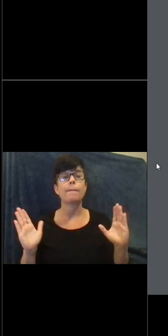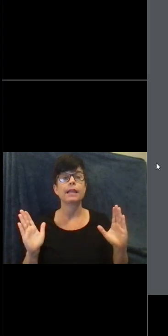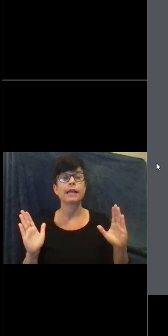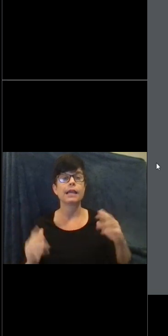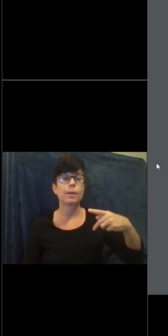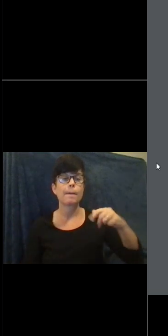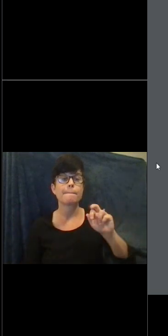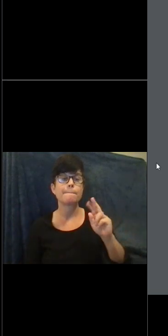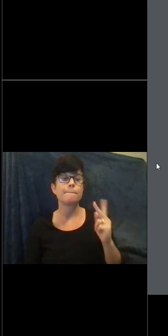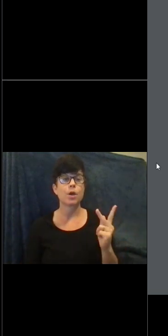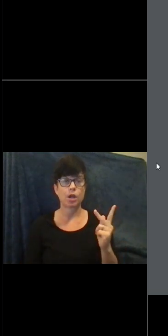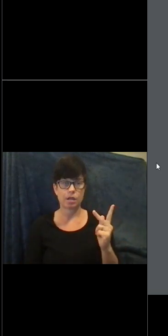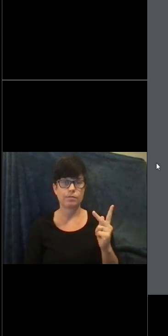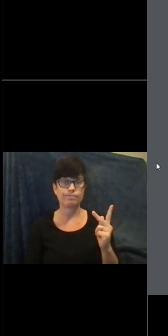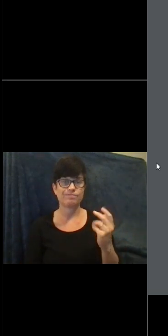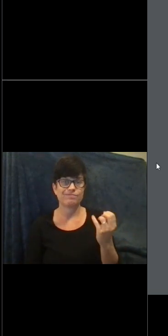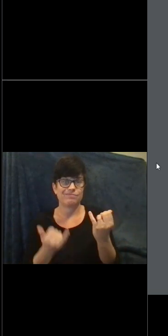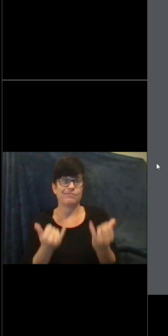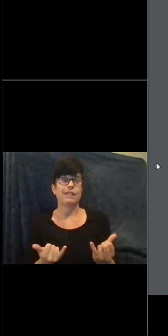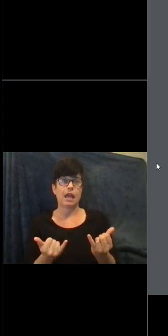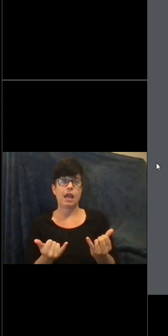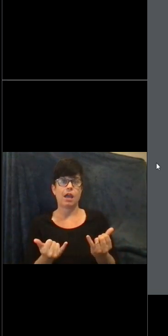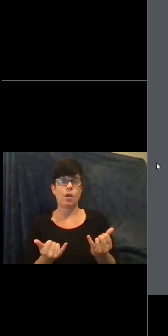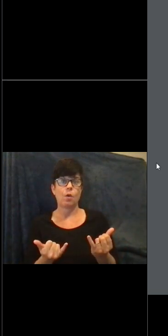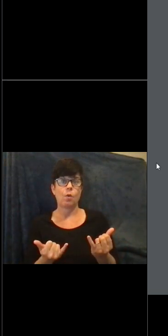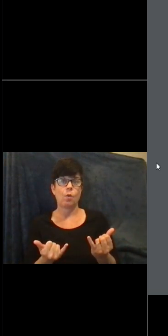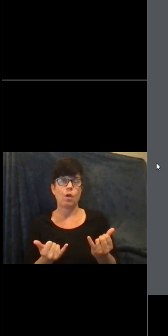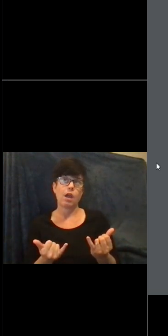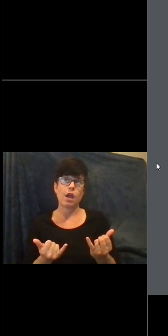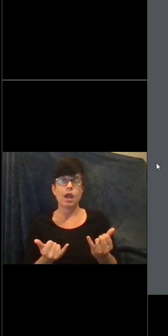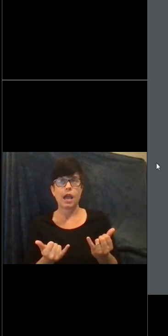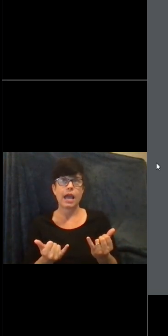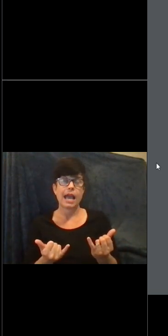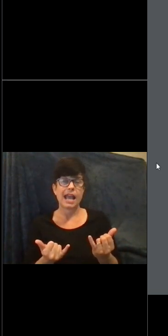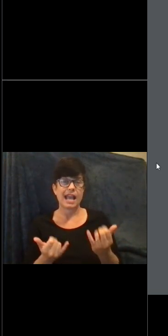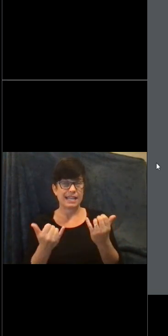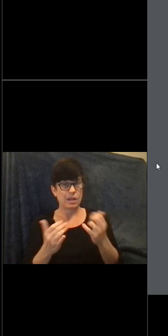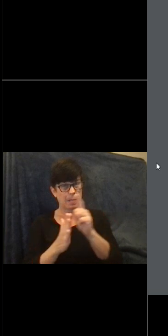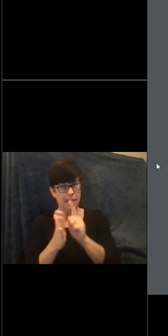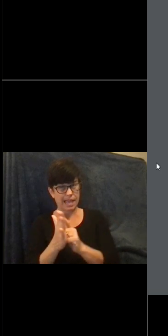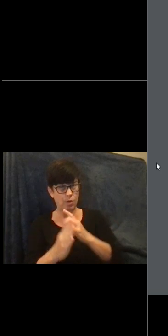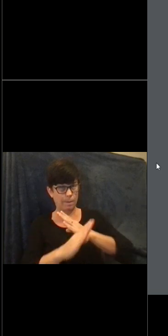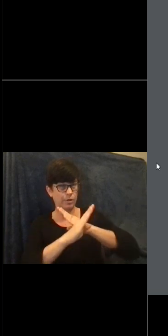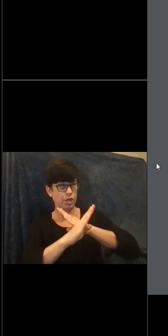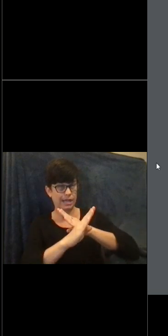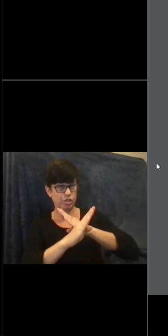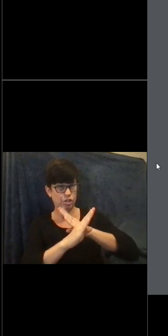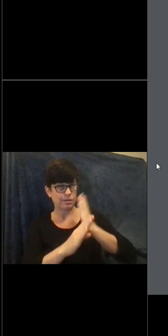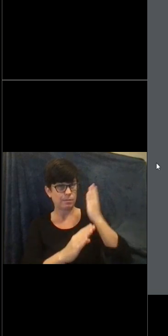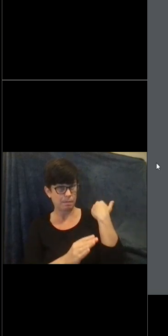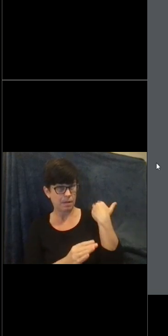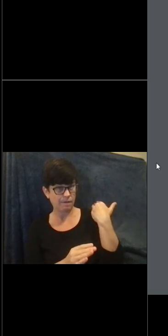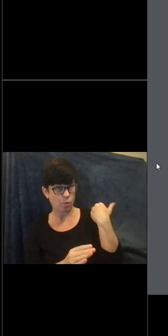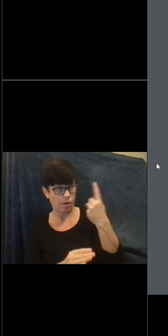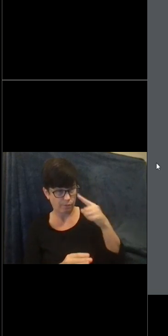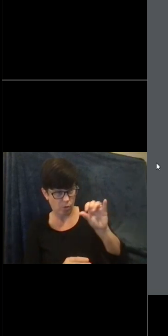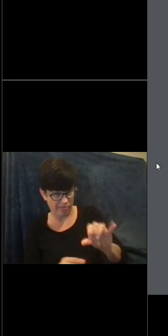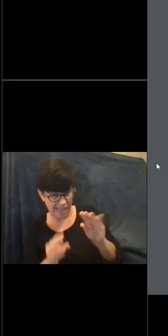so now, was there any sort of legal protection at that point for that piece of land?